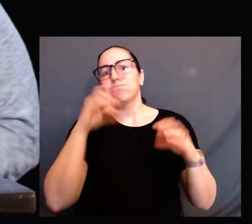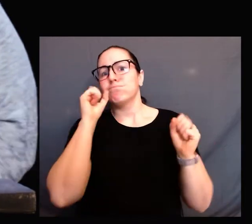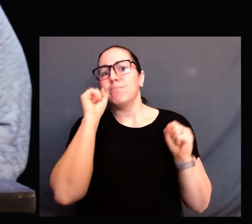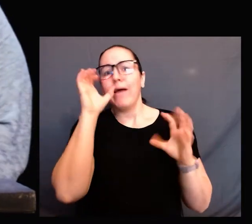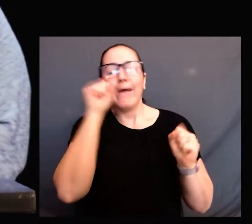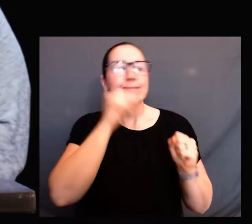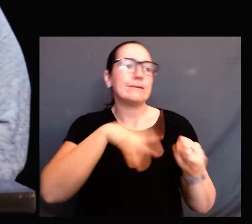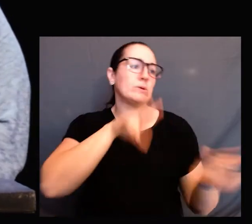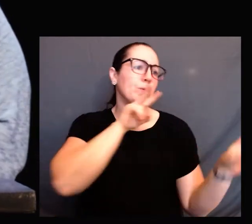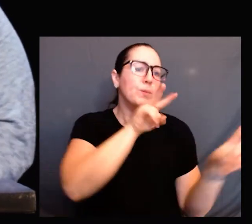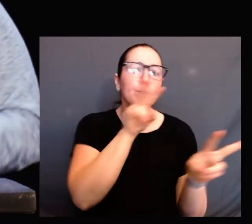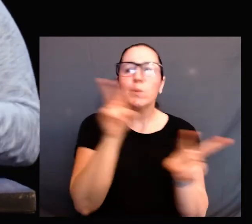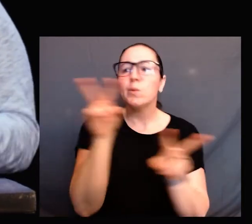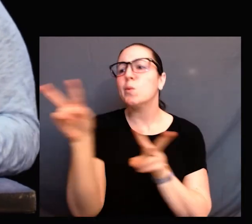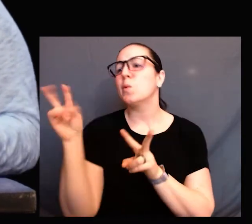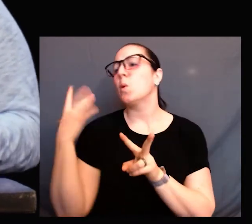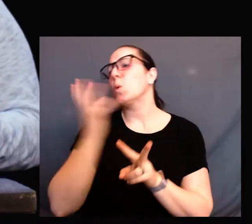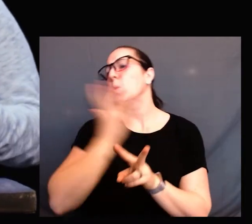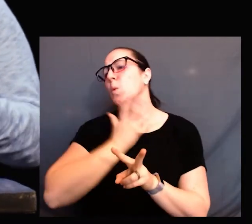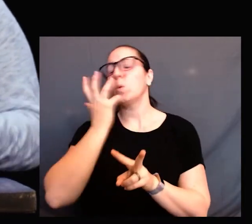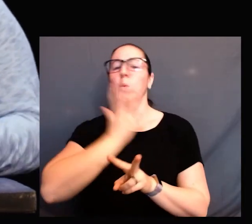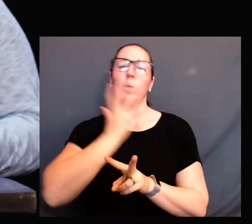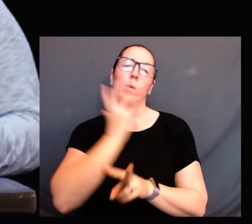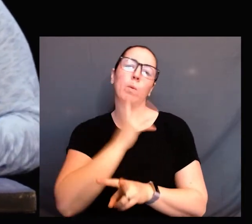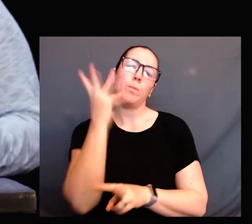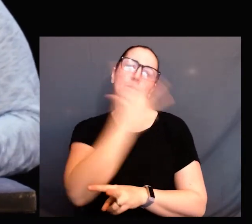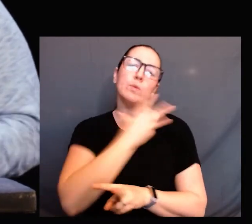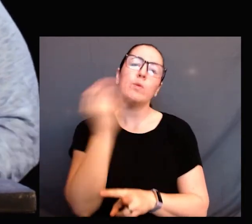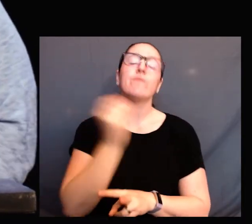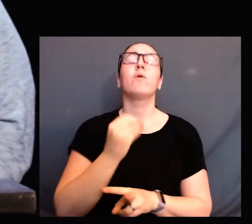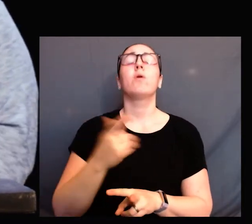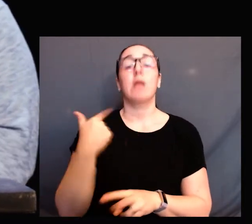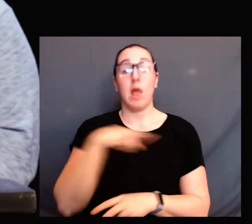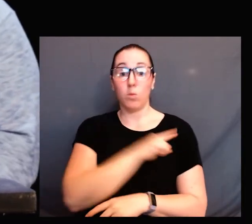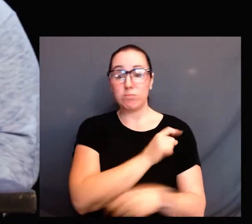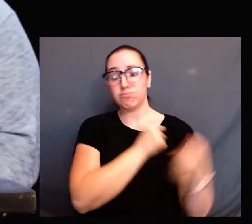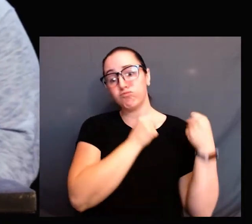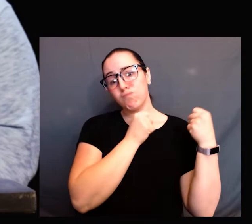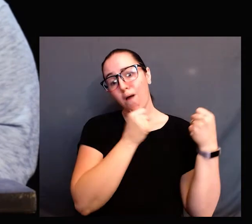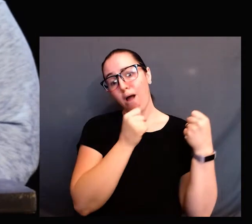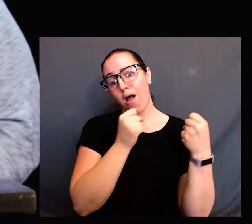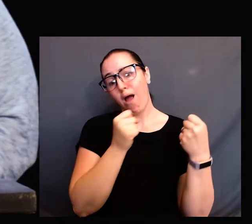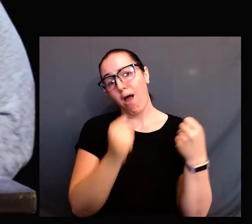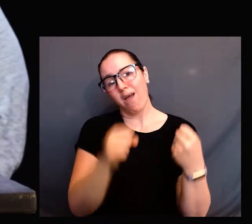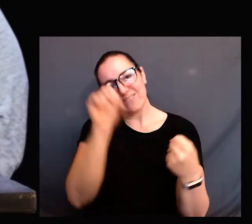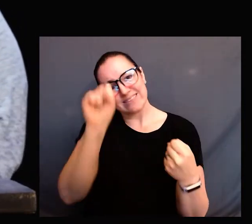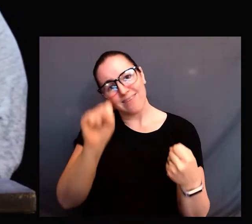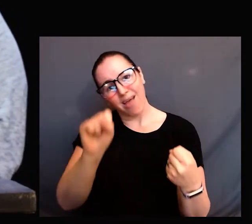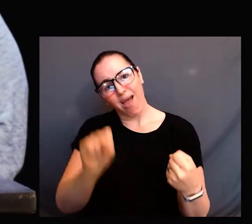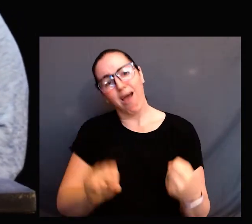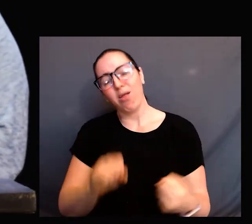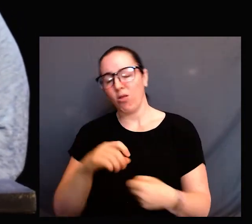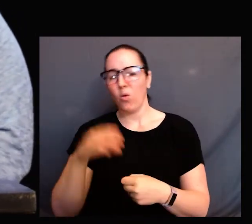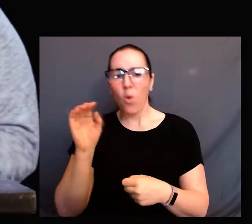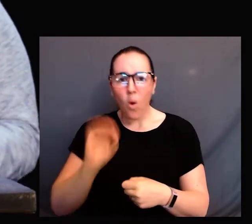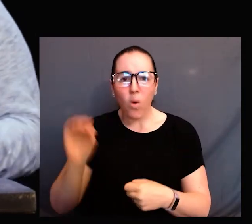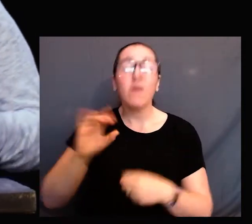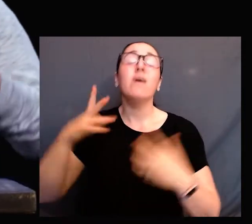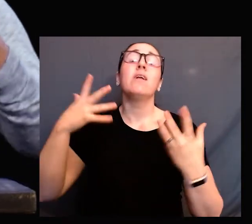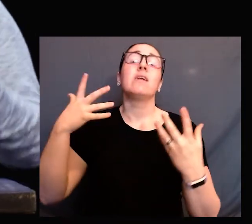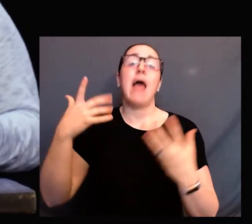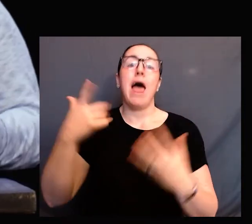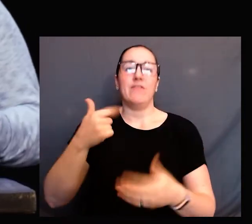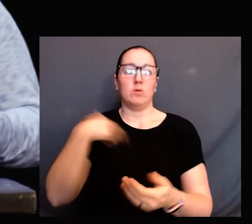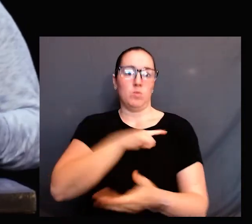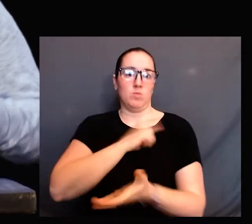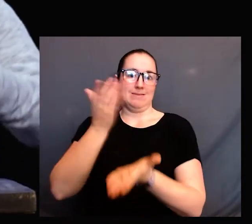absolutely breathtaking to view the beautiful scenery there on the Oregon coast. And we kept driving south down the Oregon coast,